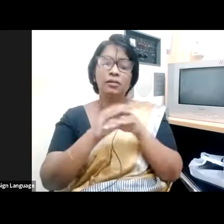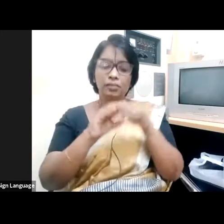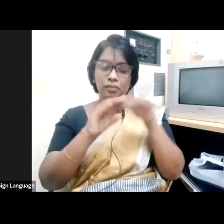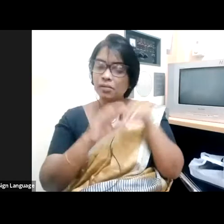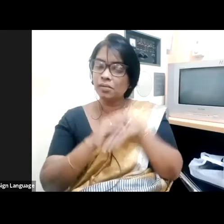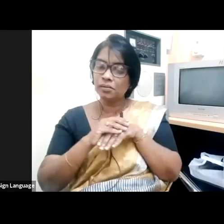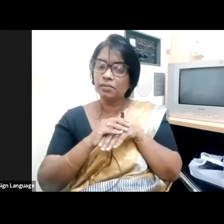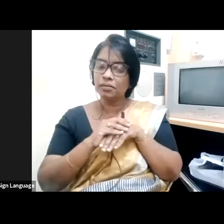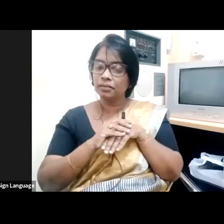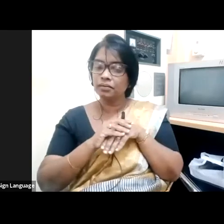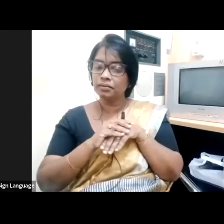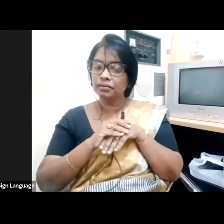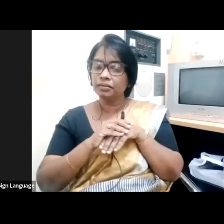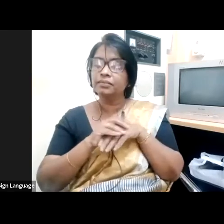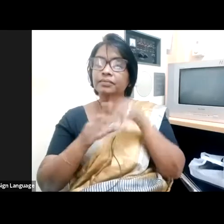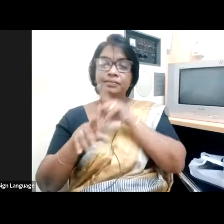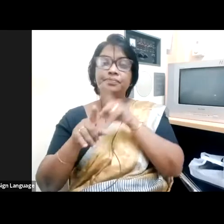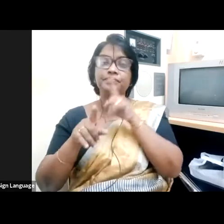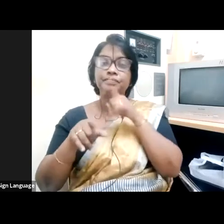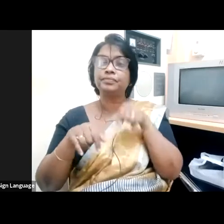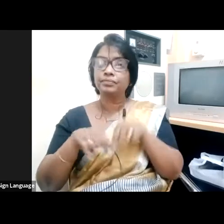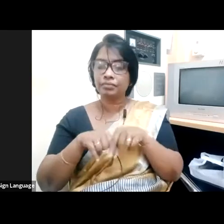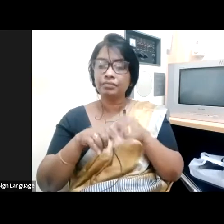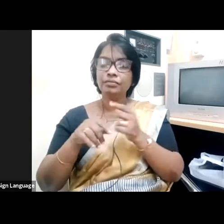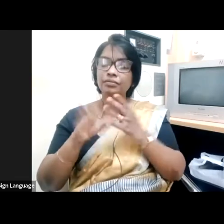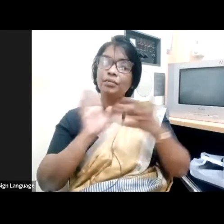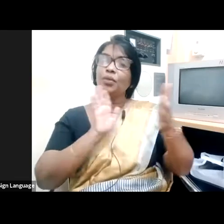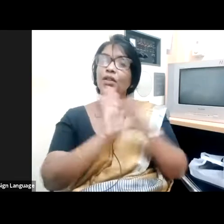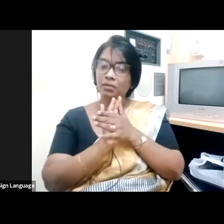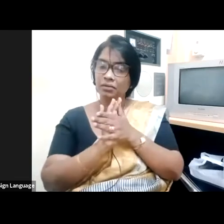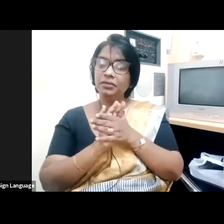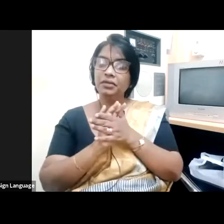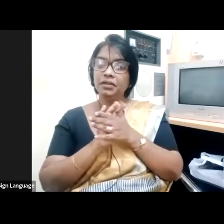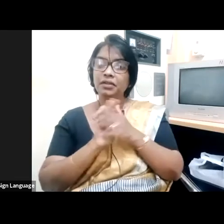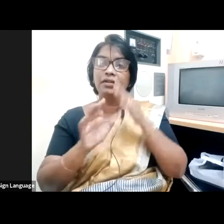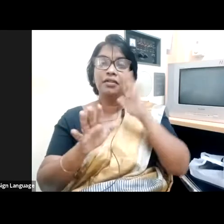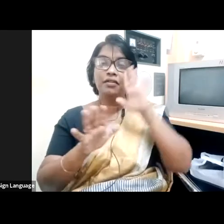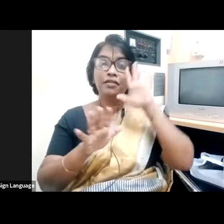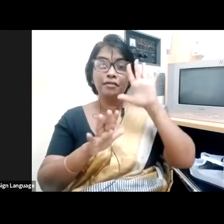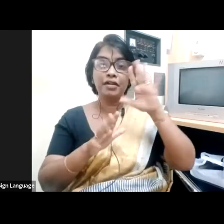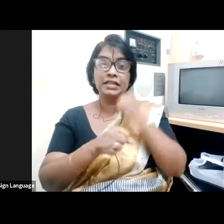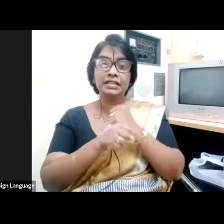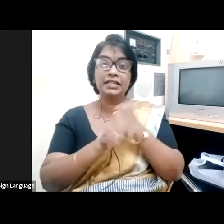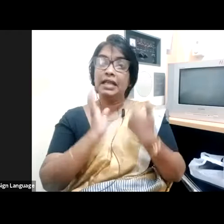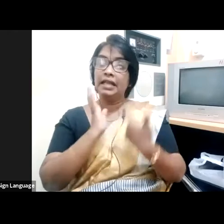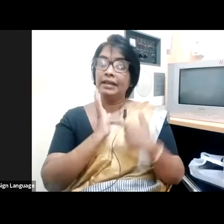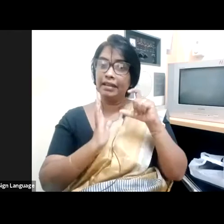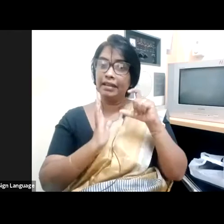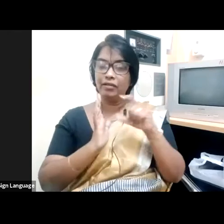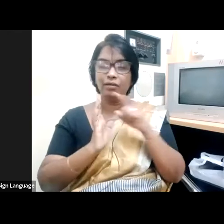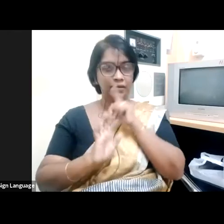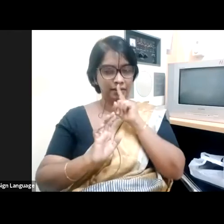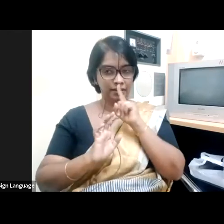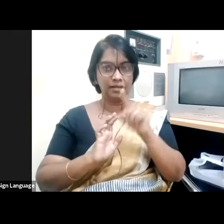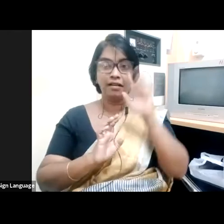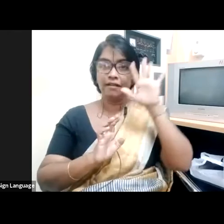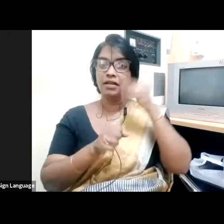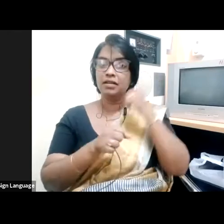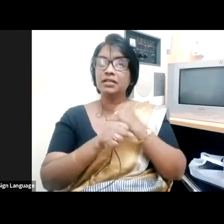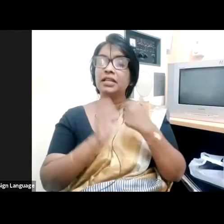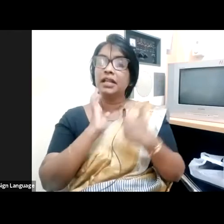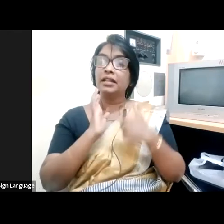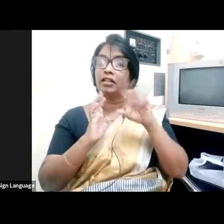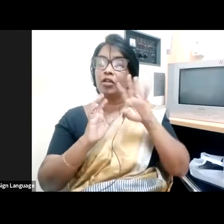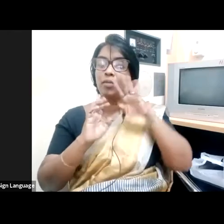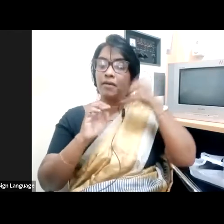myself as well, 5G technology. What will the impact of 5G technology be on the world, and how can